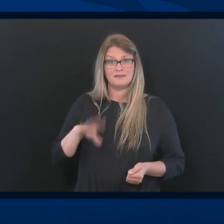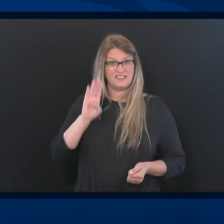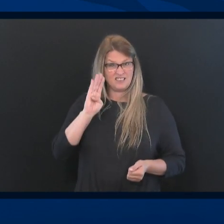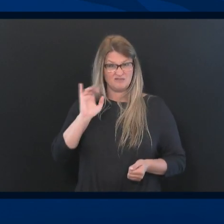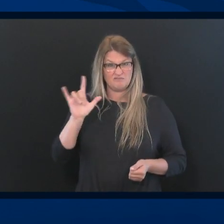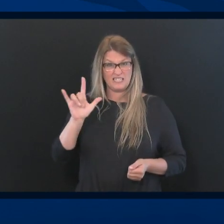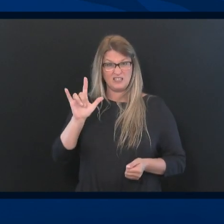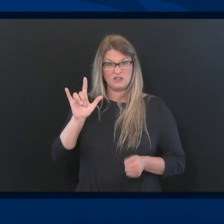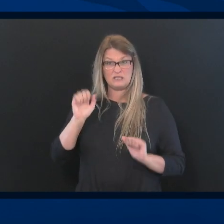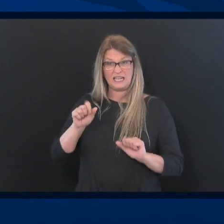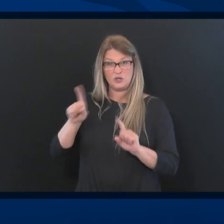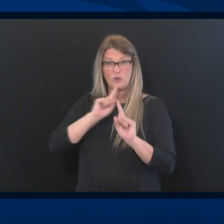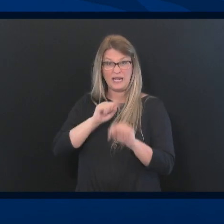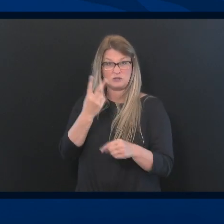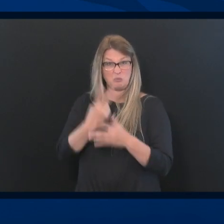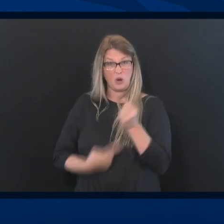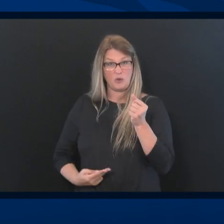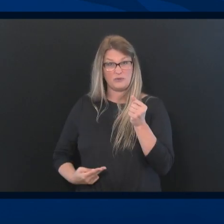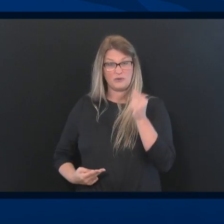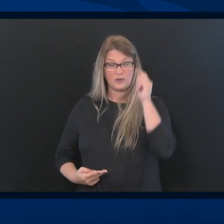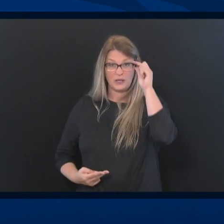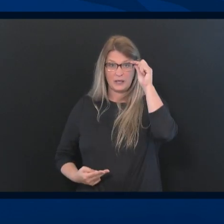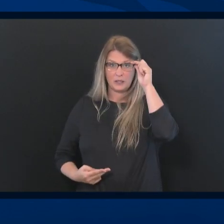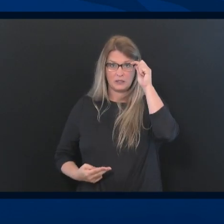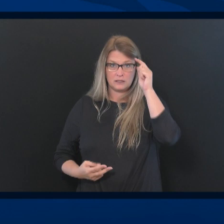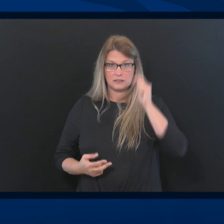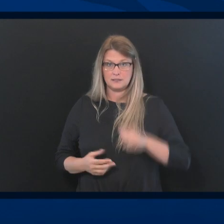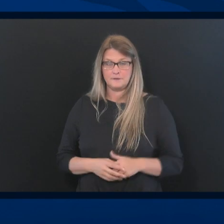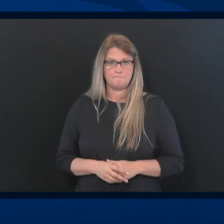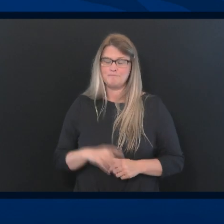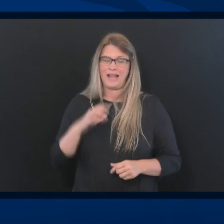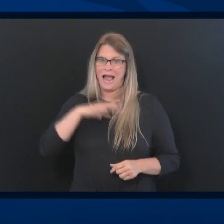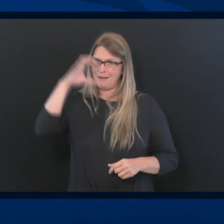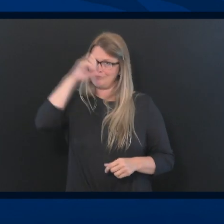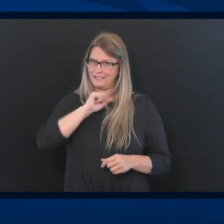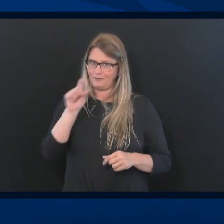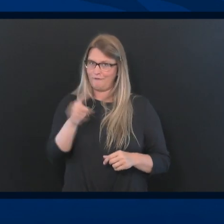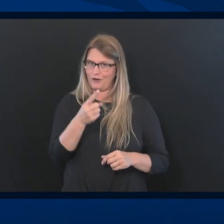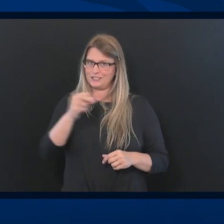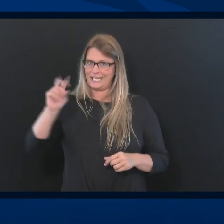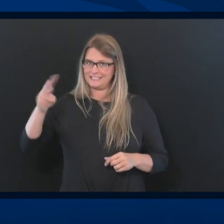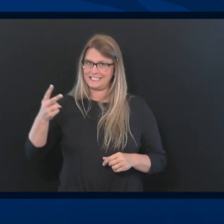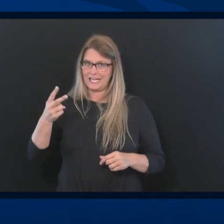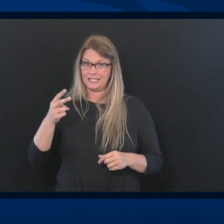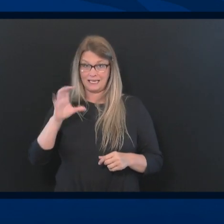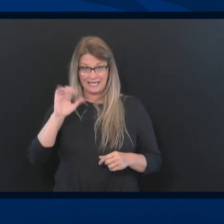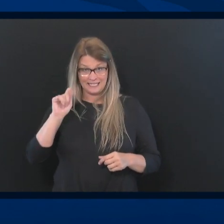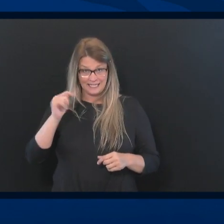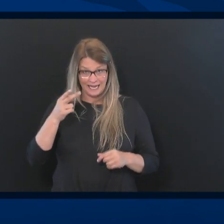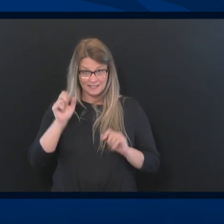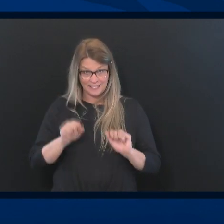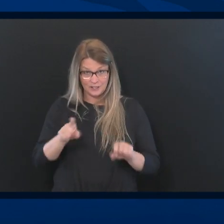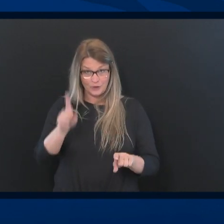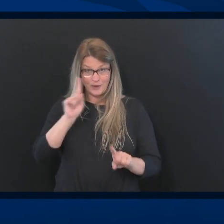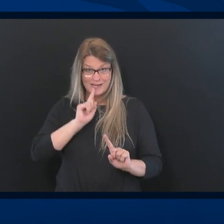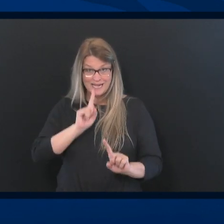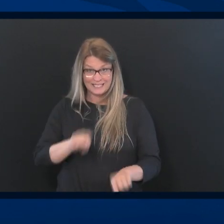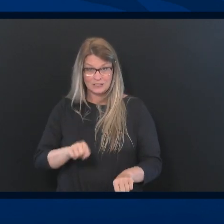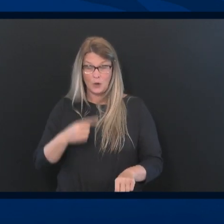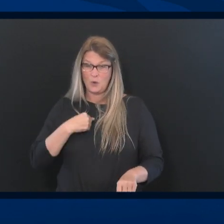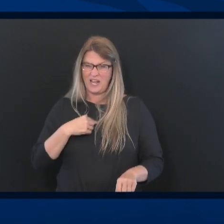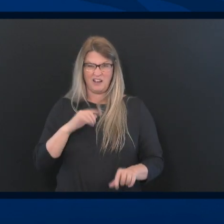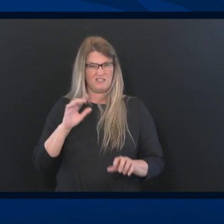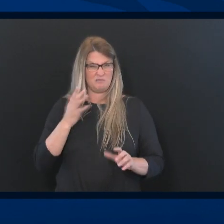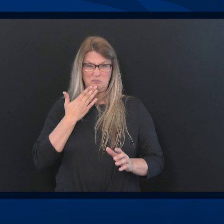both. I'm sorry, Governor, I couldn't hear the first part or the second part. Kathy, did you hear that? We get very poor